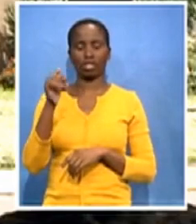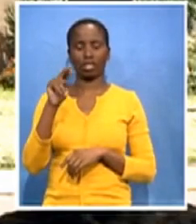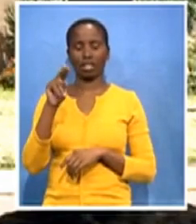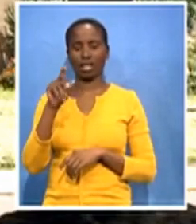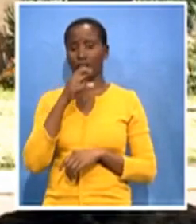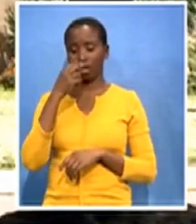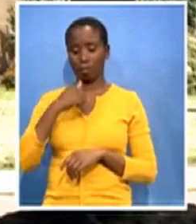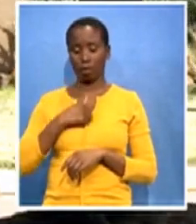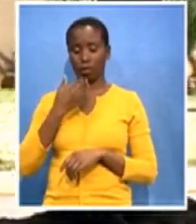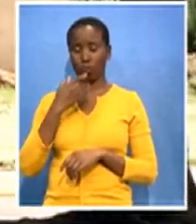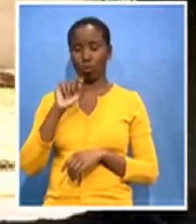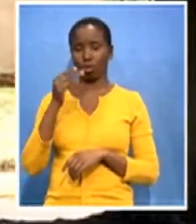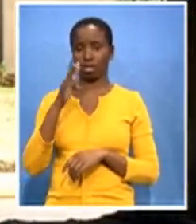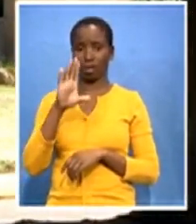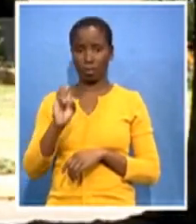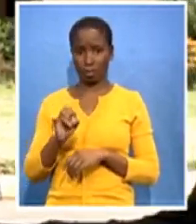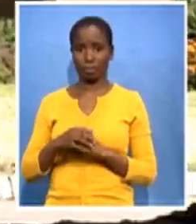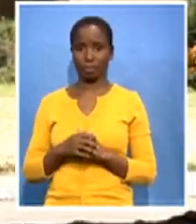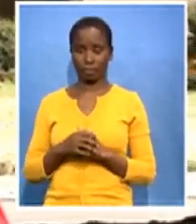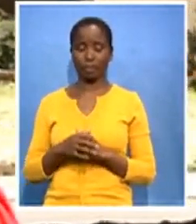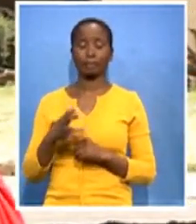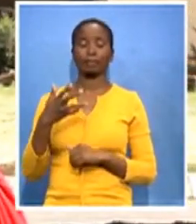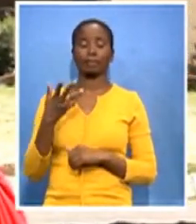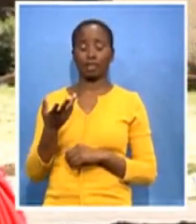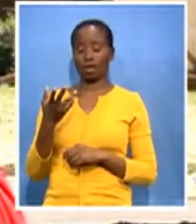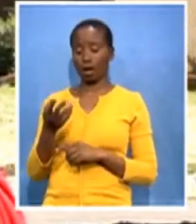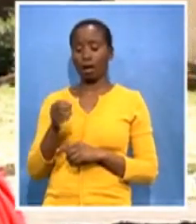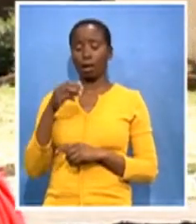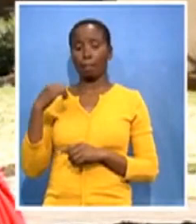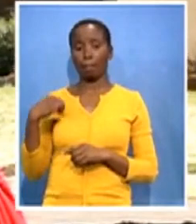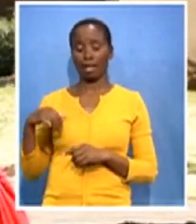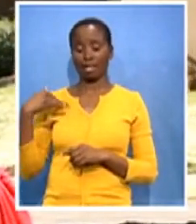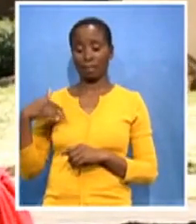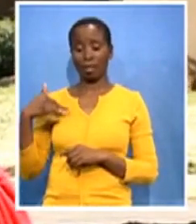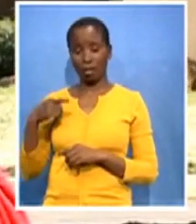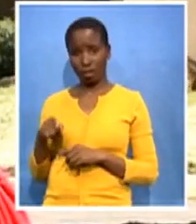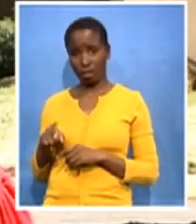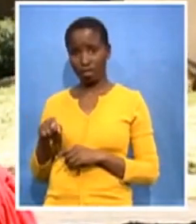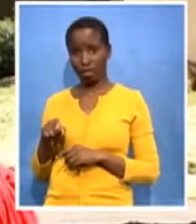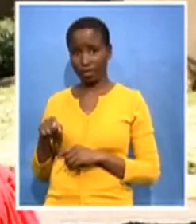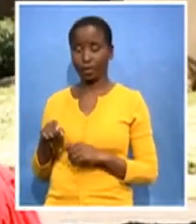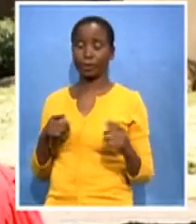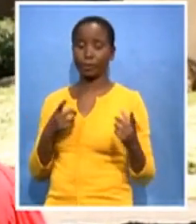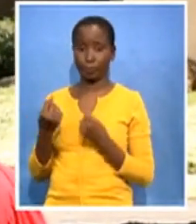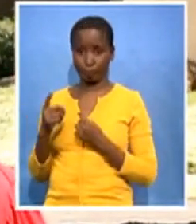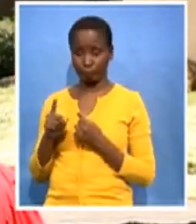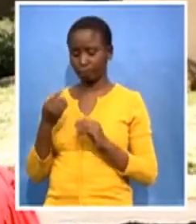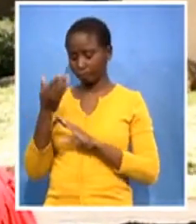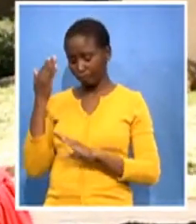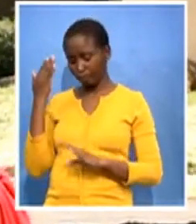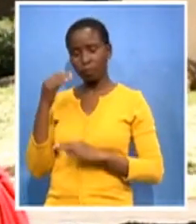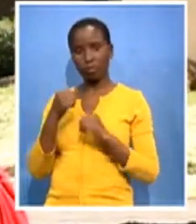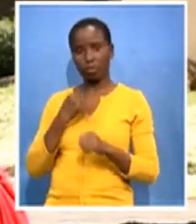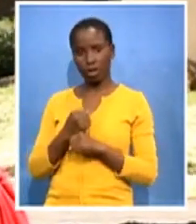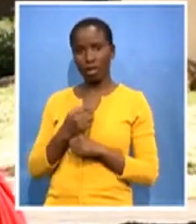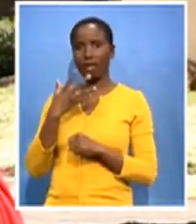that our municipality is in a state of paralysis. Our municipality over the years has totally collapsed. Clearly, the